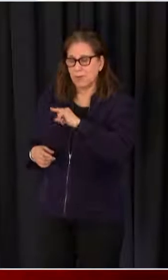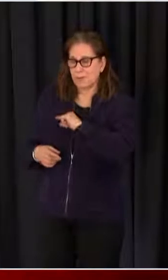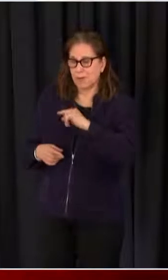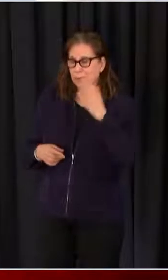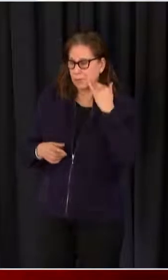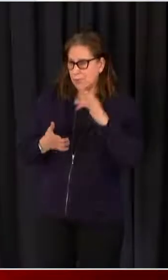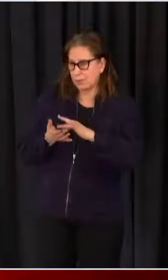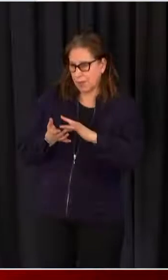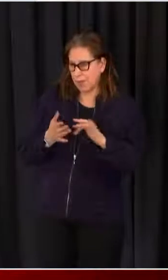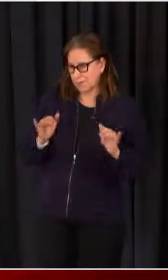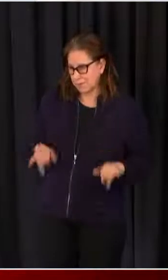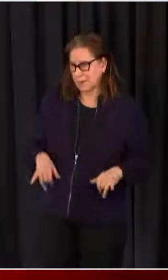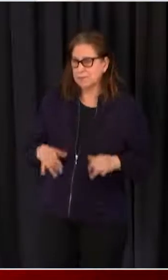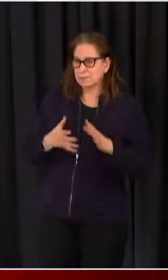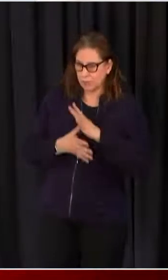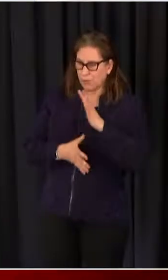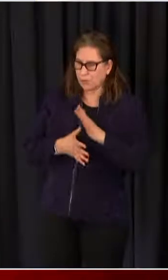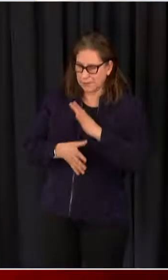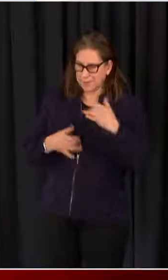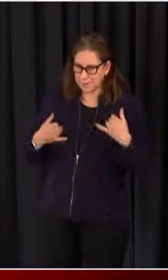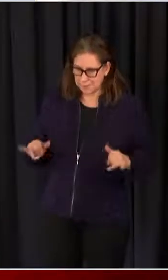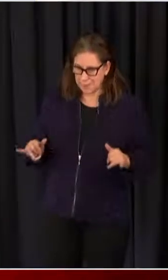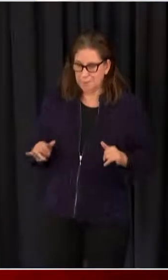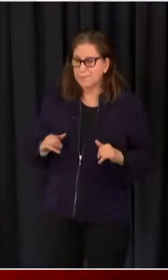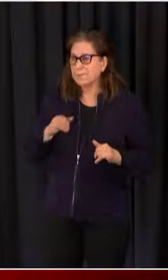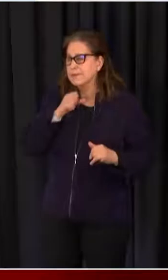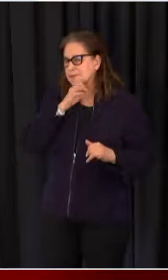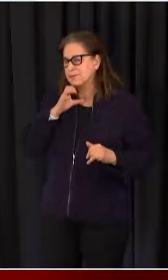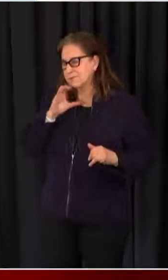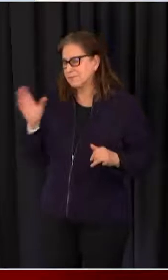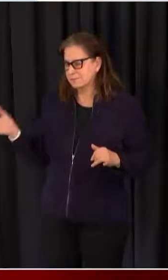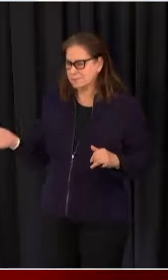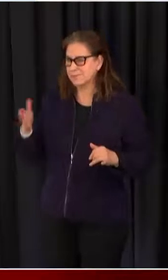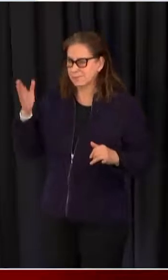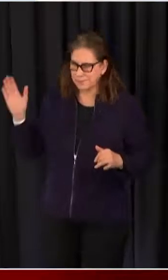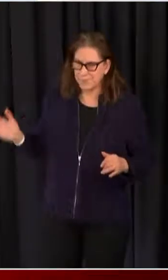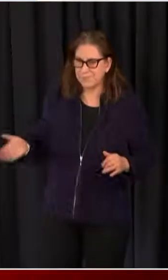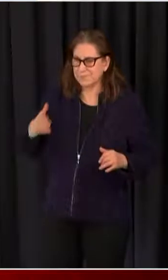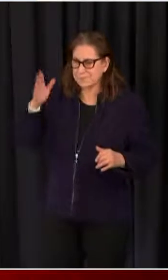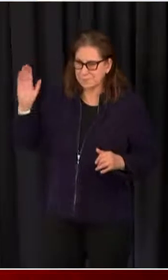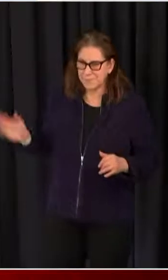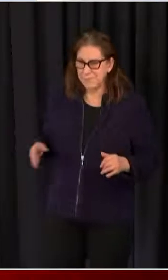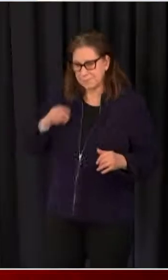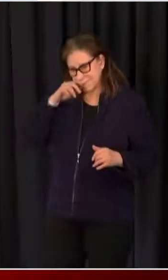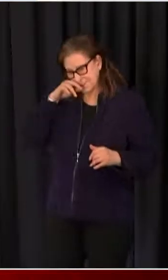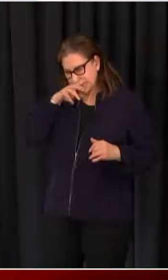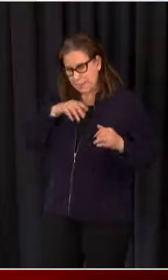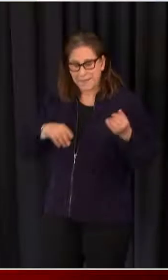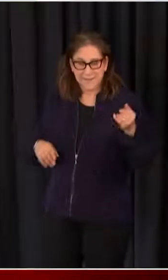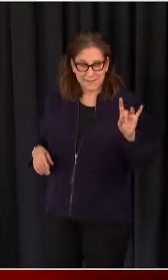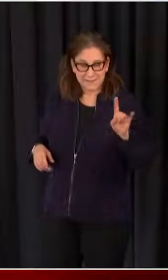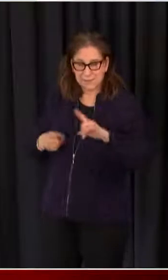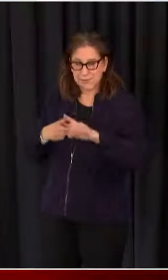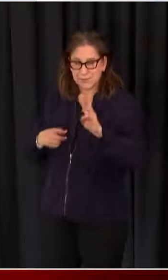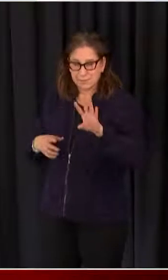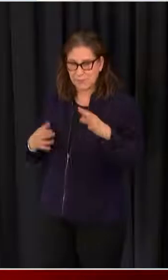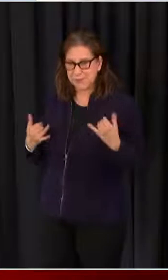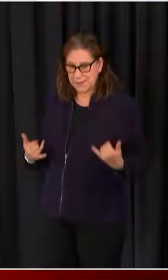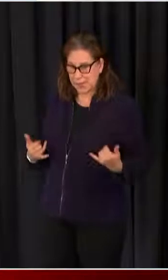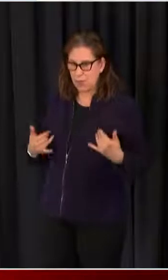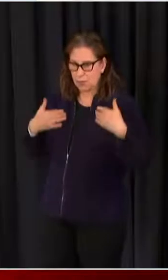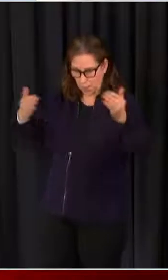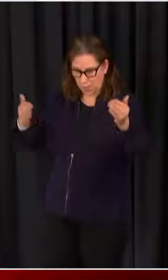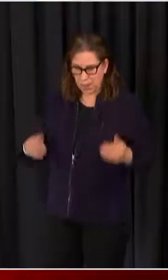priority would still be to get our seniors vaccinated and to then get individuals 18 to 64 vaccinated with qualifying